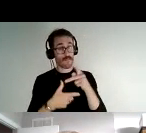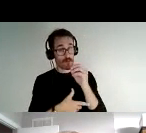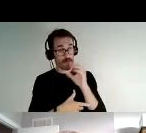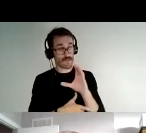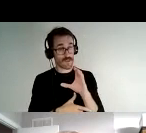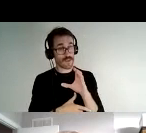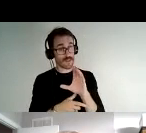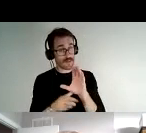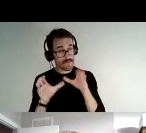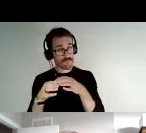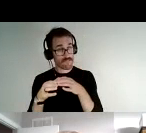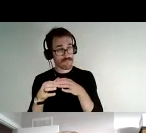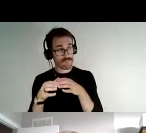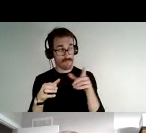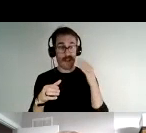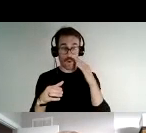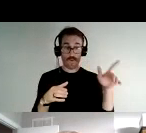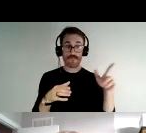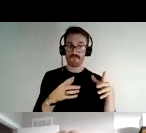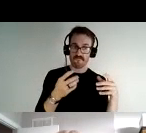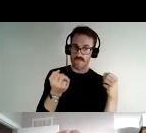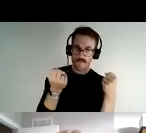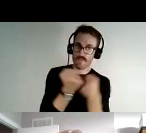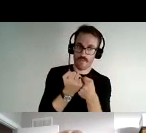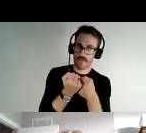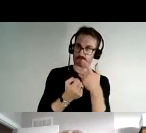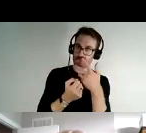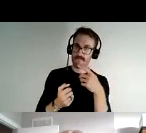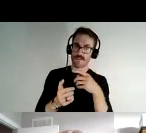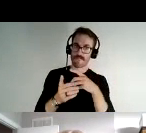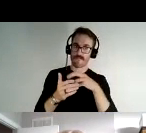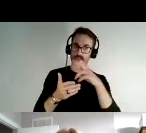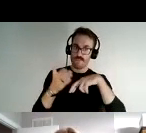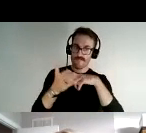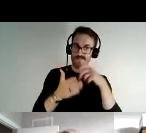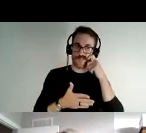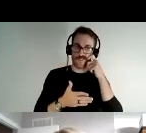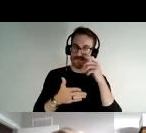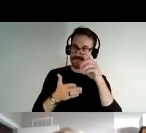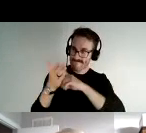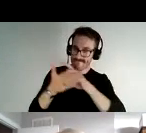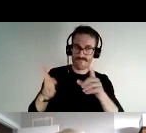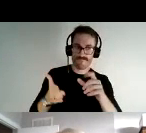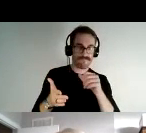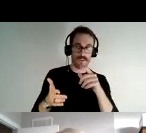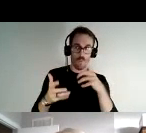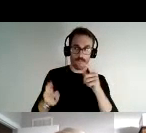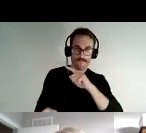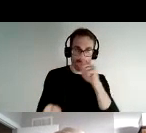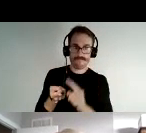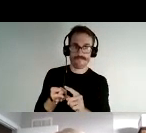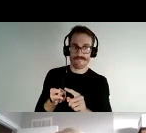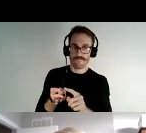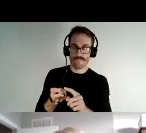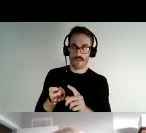goals of reducing racism? How do you reduce racism in a way that people of color